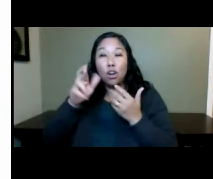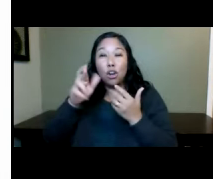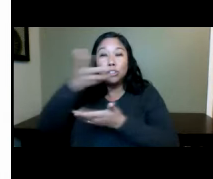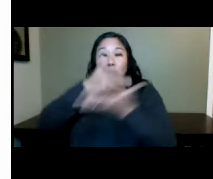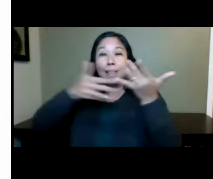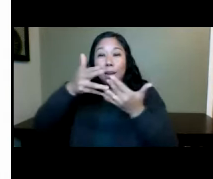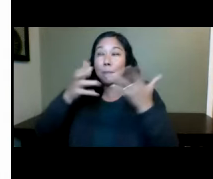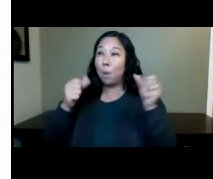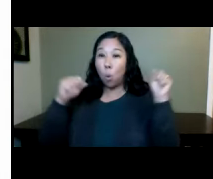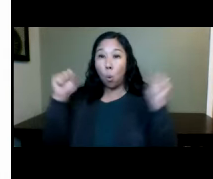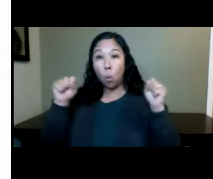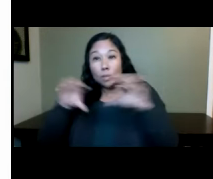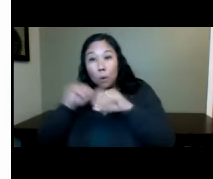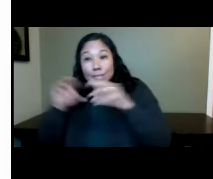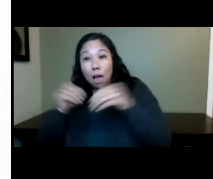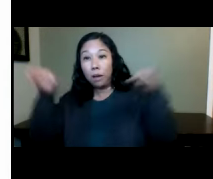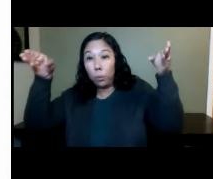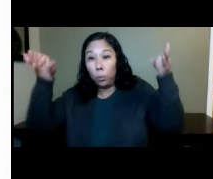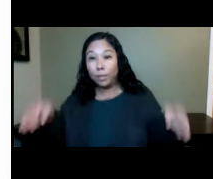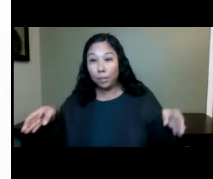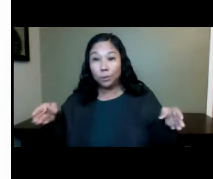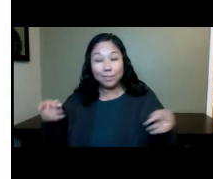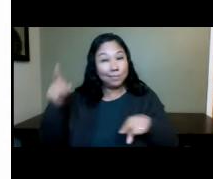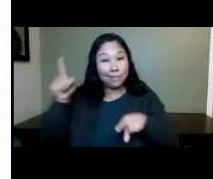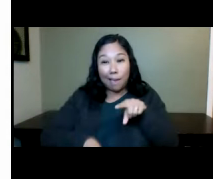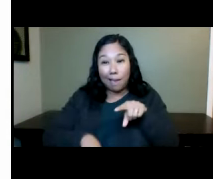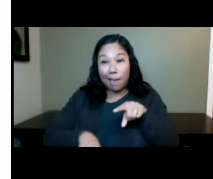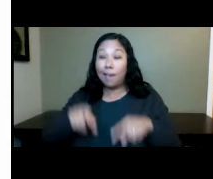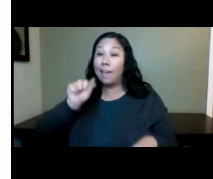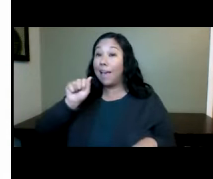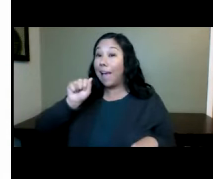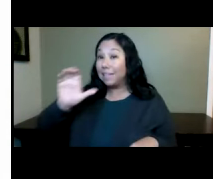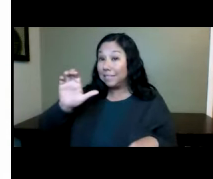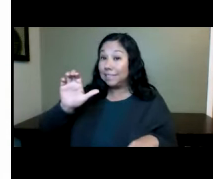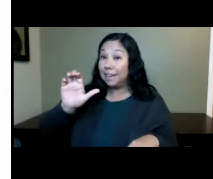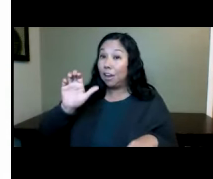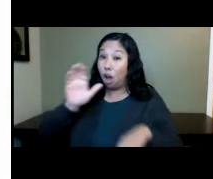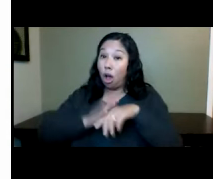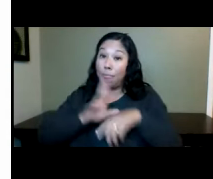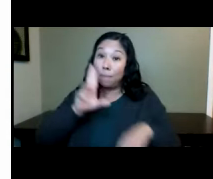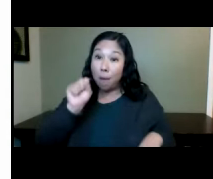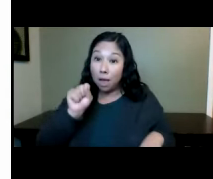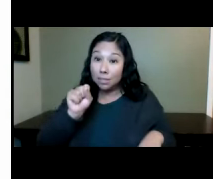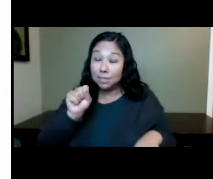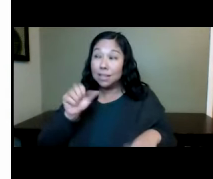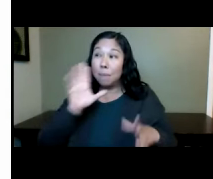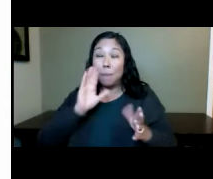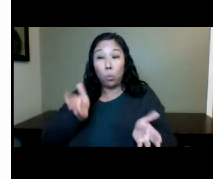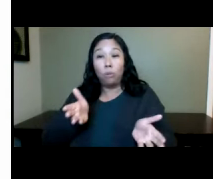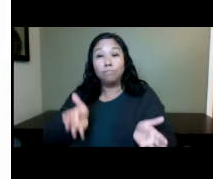down. And even if there's air conditioning on the bus, that might actually help to spread germs a little bit more.